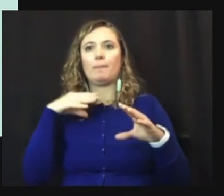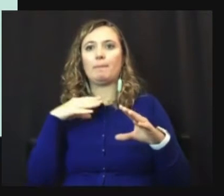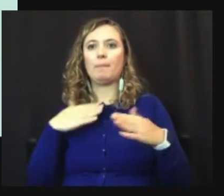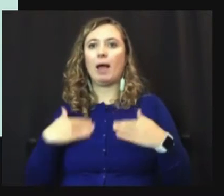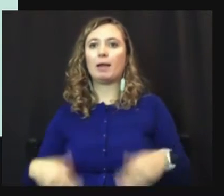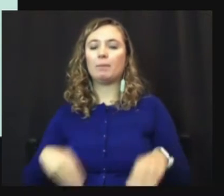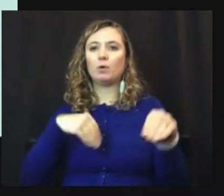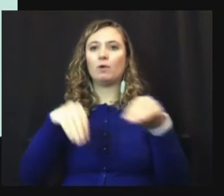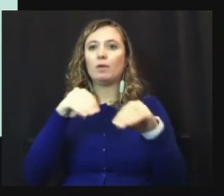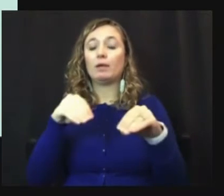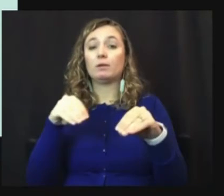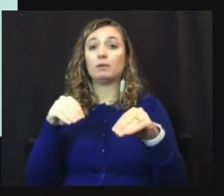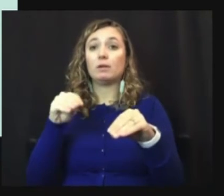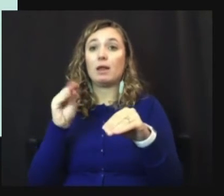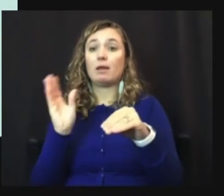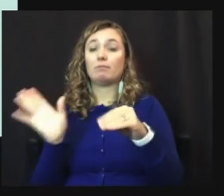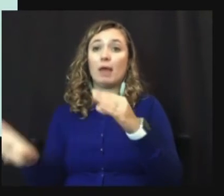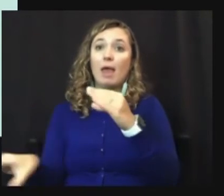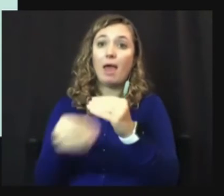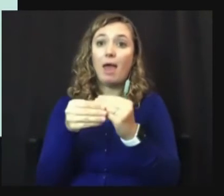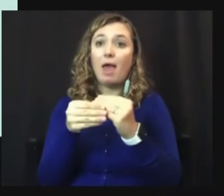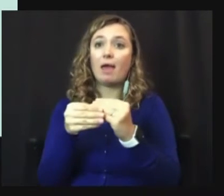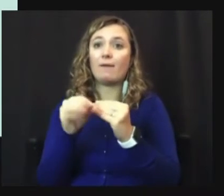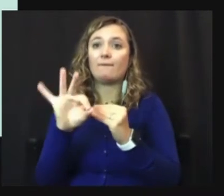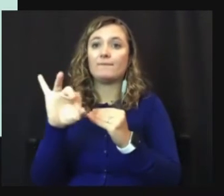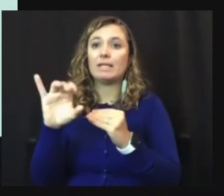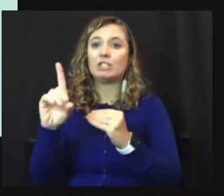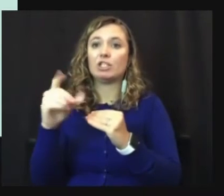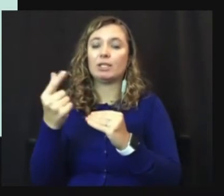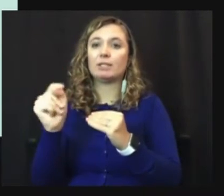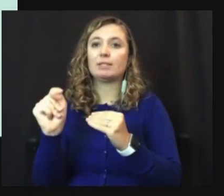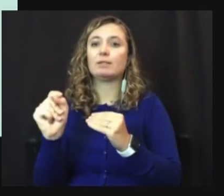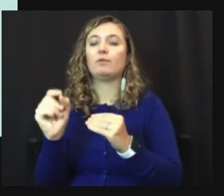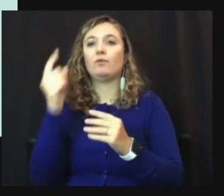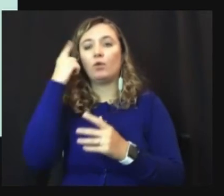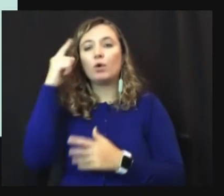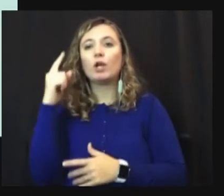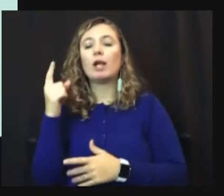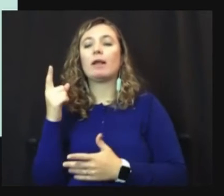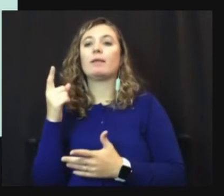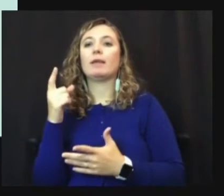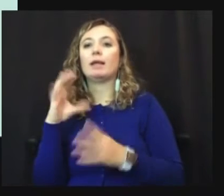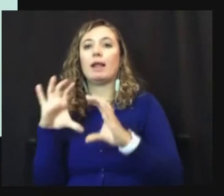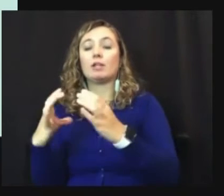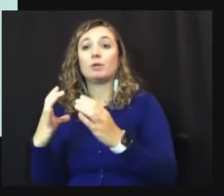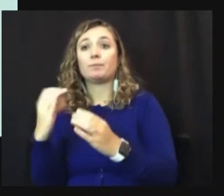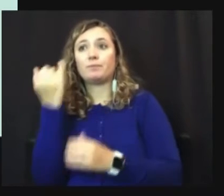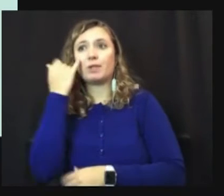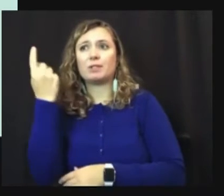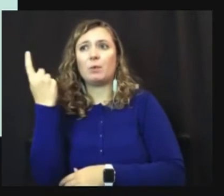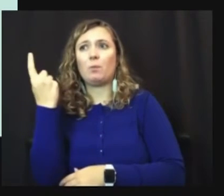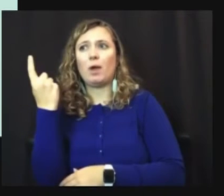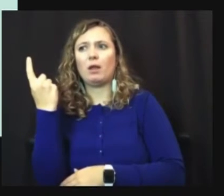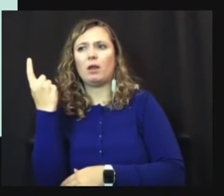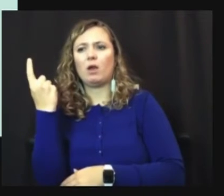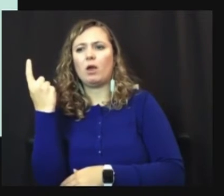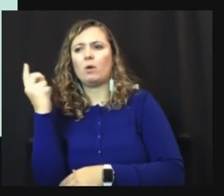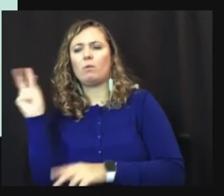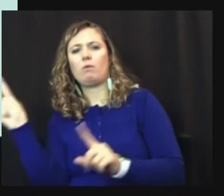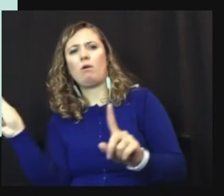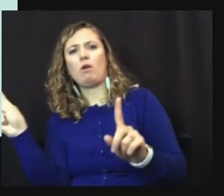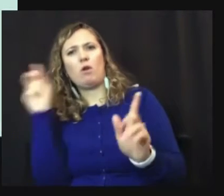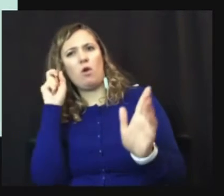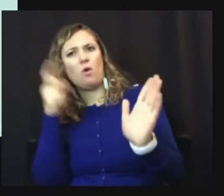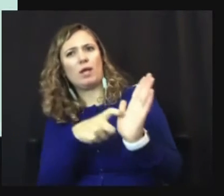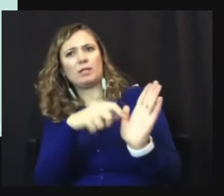classroom. We can hold class meetings talking about differences. If someone points out another person's stemming, we can say,